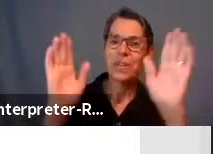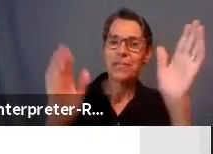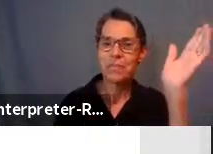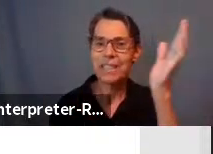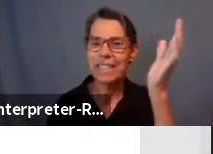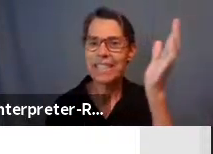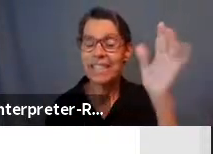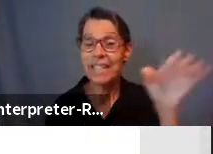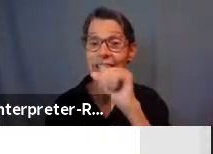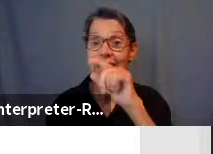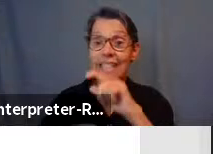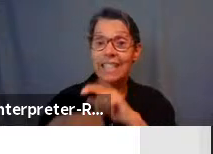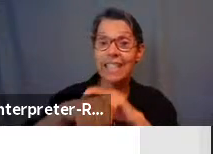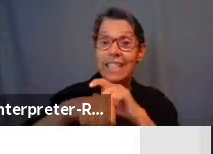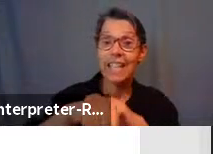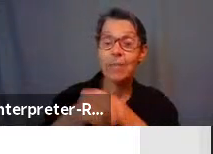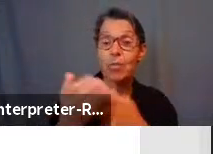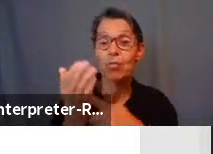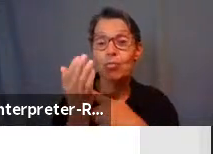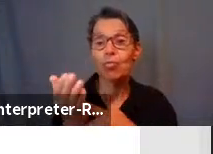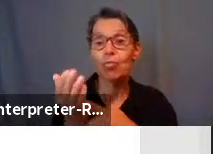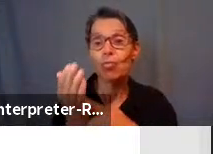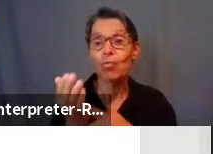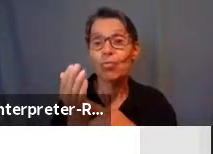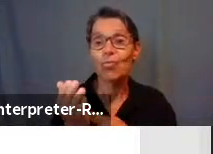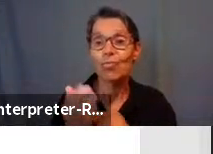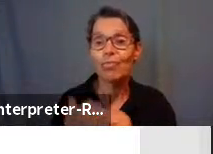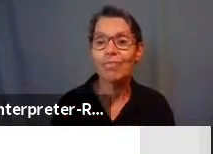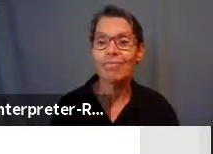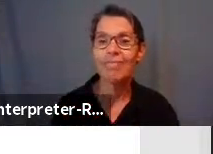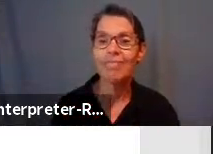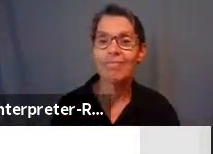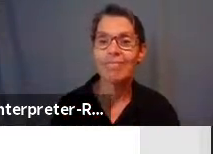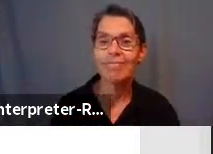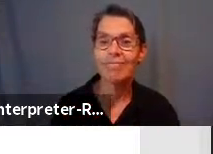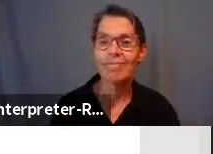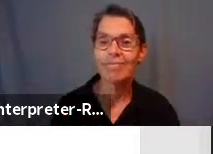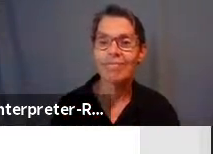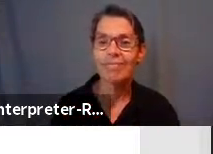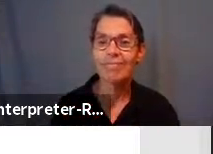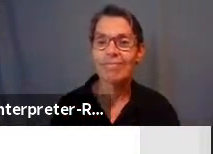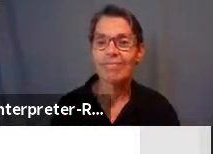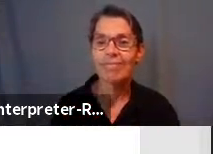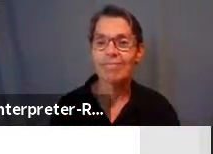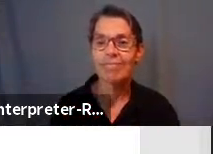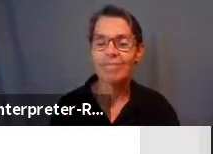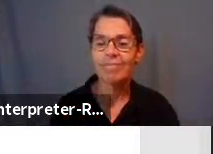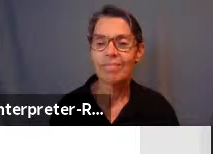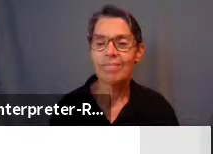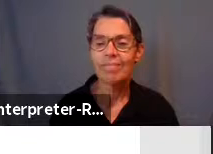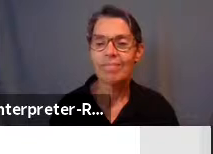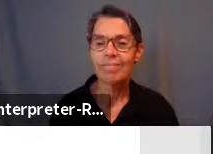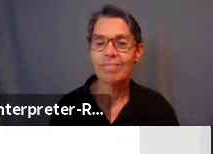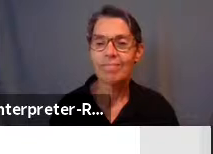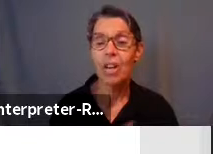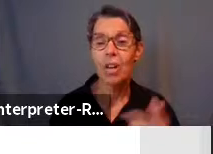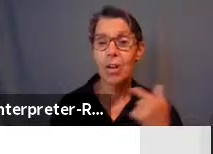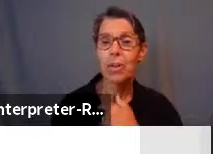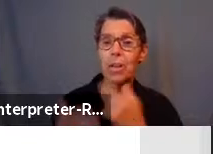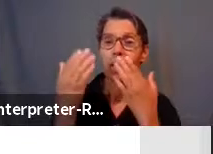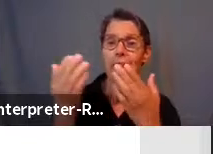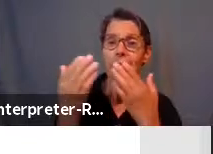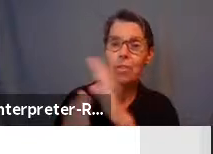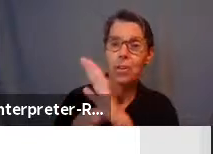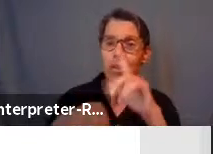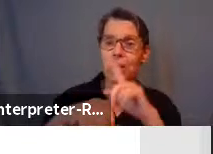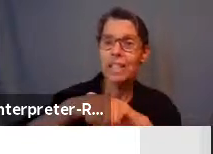taking the time to talk with us through some of these questions. On behalf of our COVET membership, we're very grateful for your